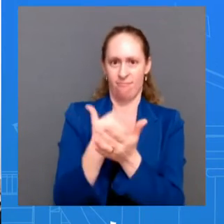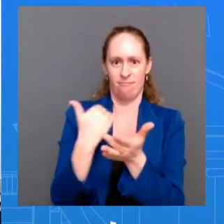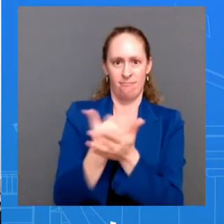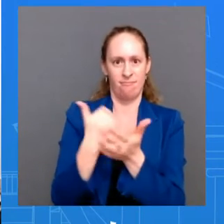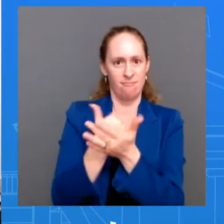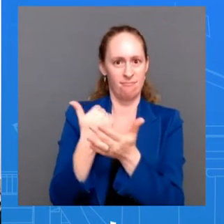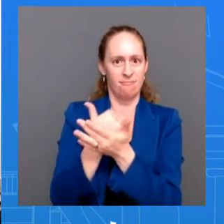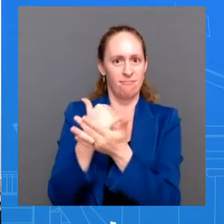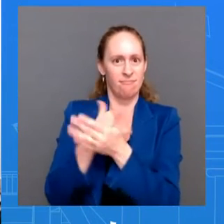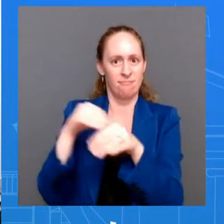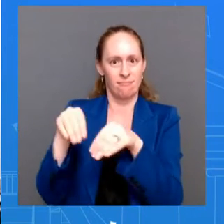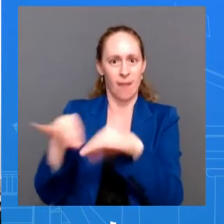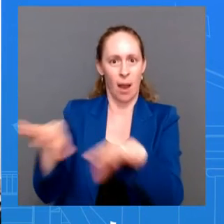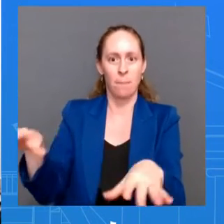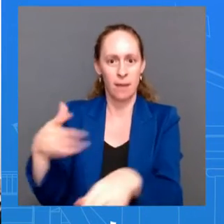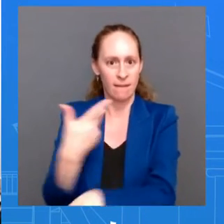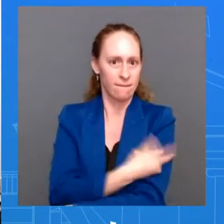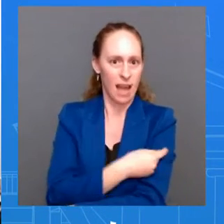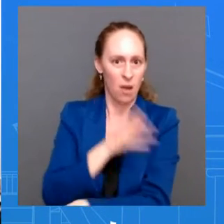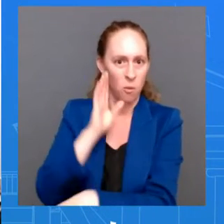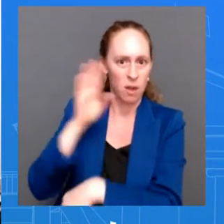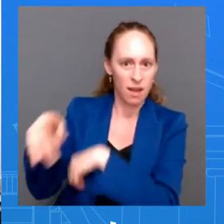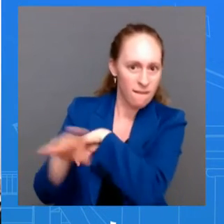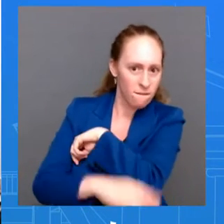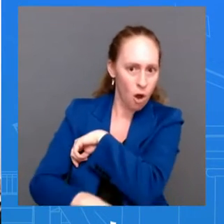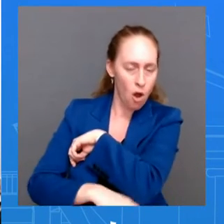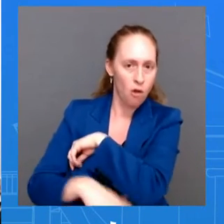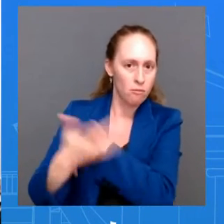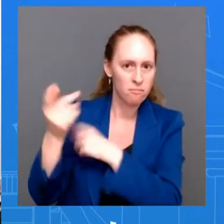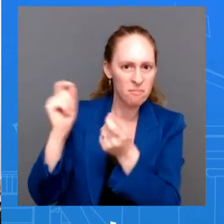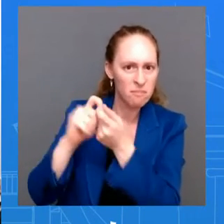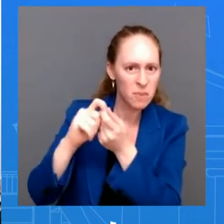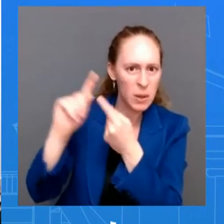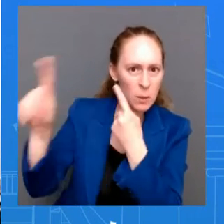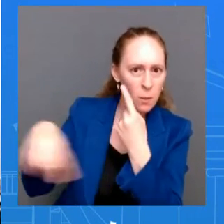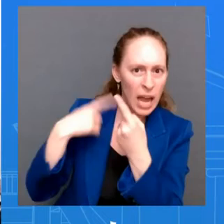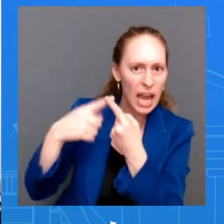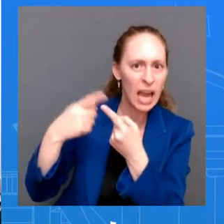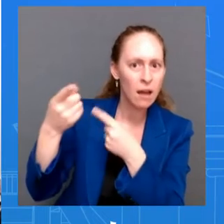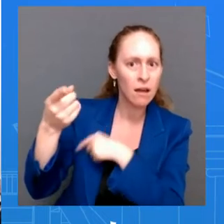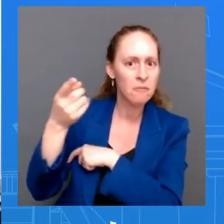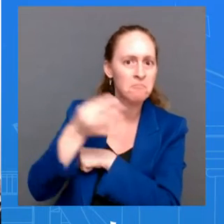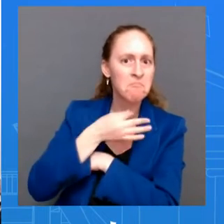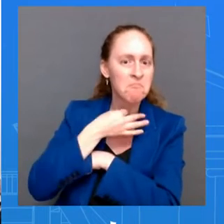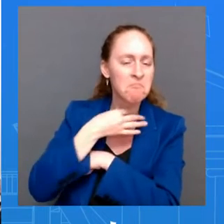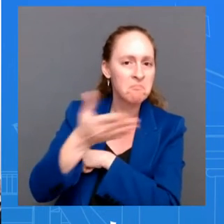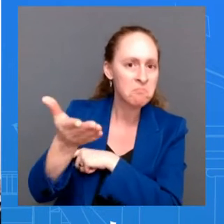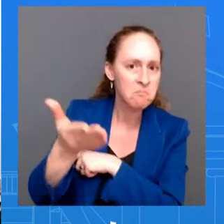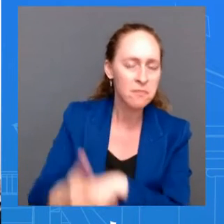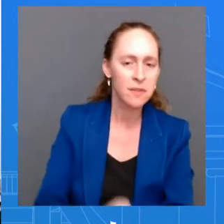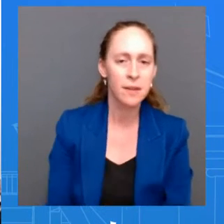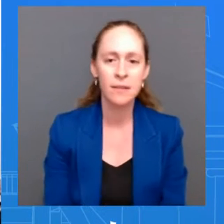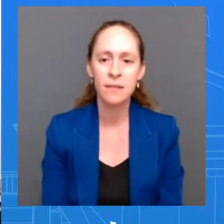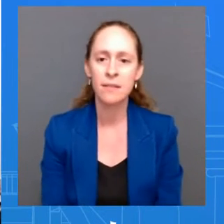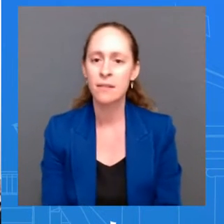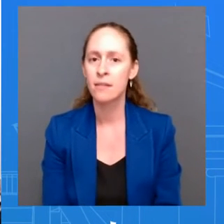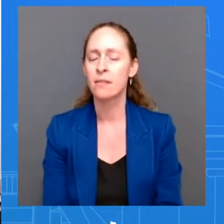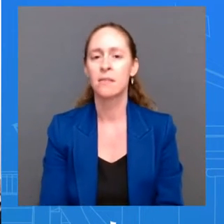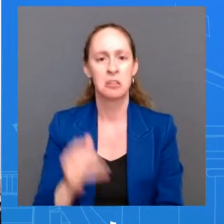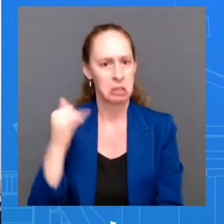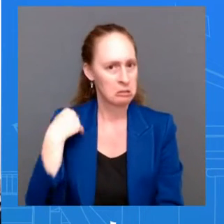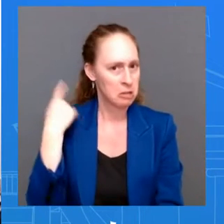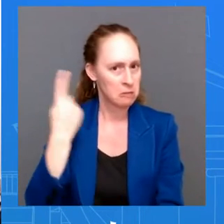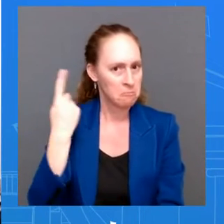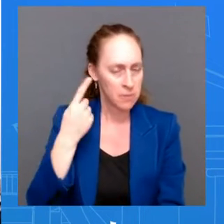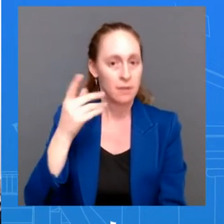out? And then just generally, is the idea that certain people, maybe people with health conditions, older people, perhaps they would